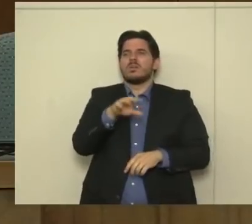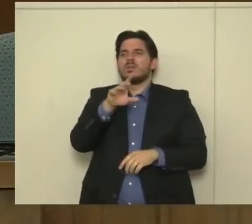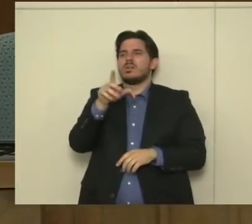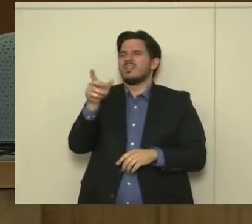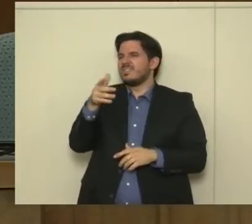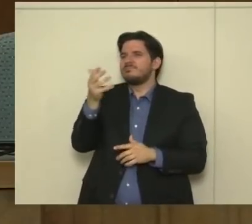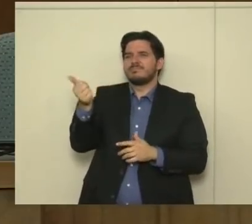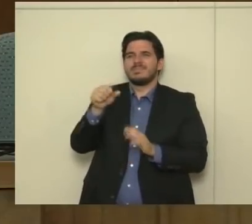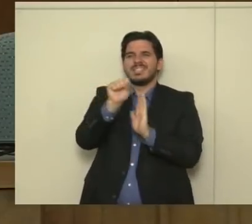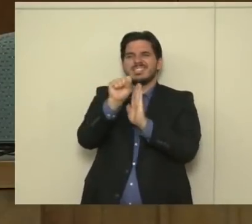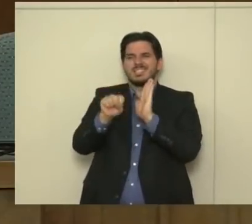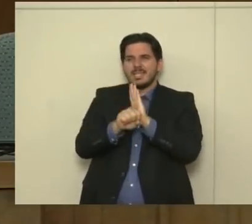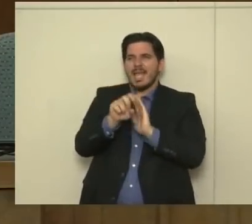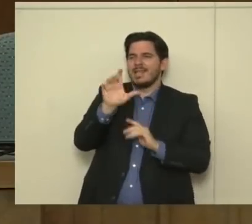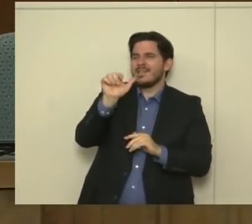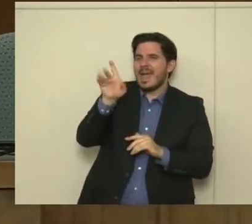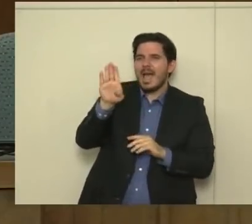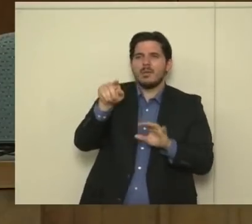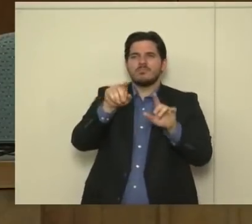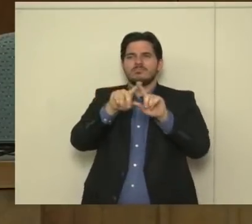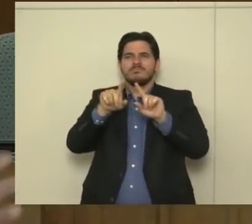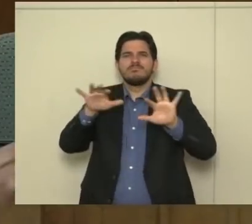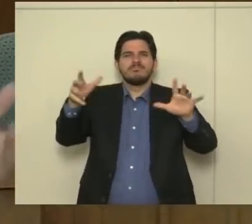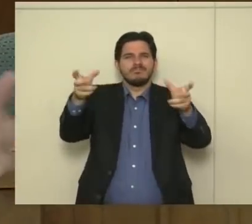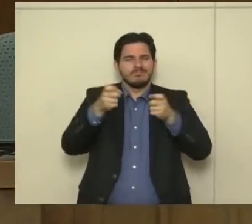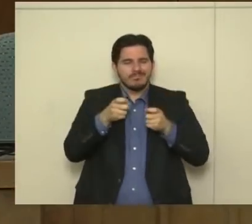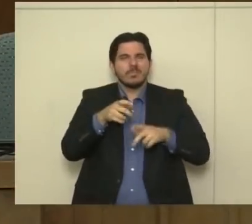That has to happen electronically. We can't handle